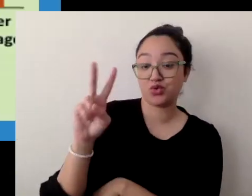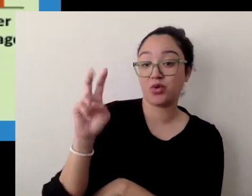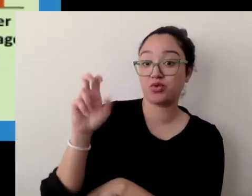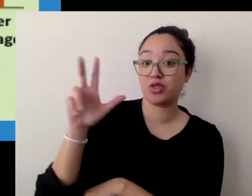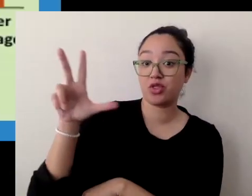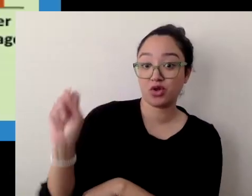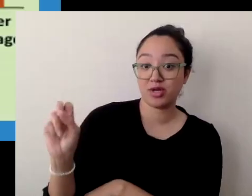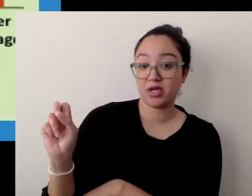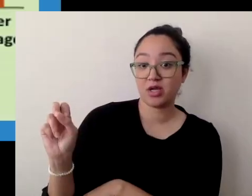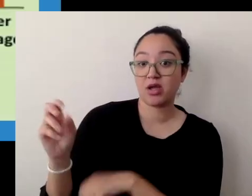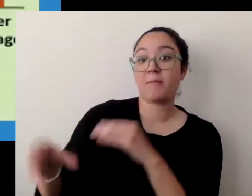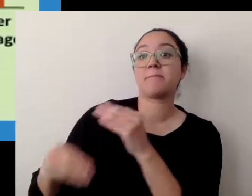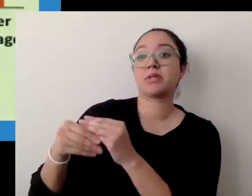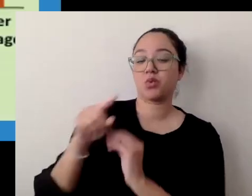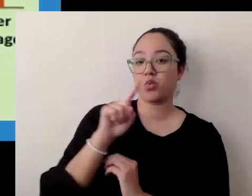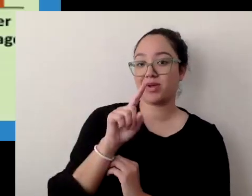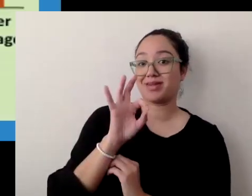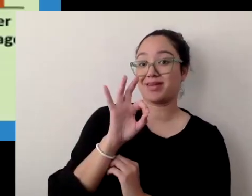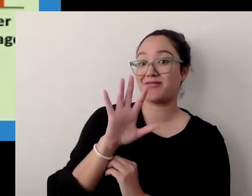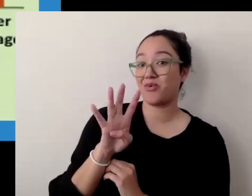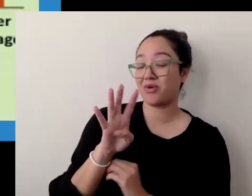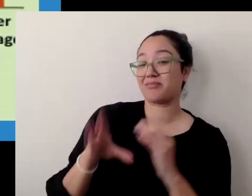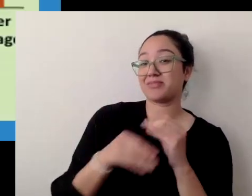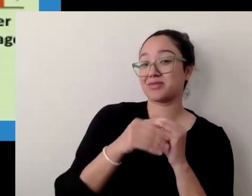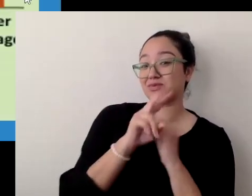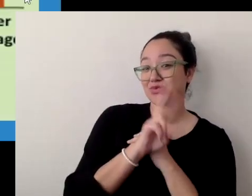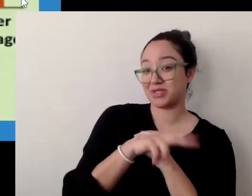plus 194 plus 22.